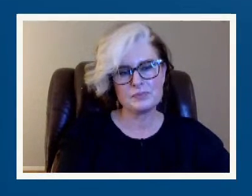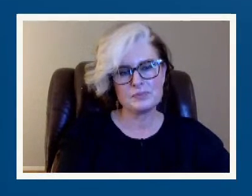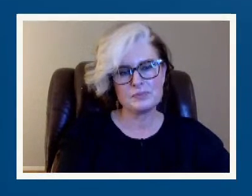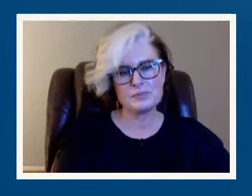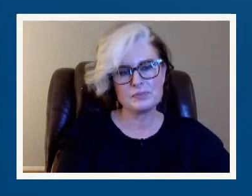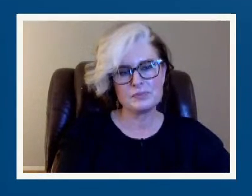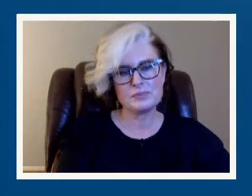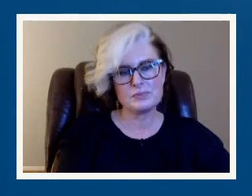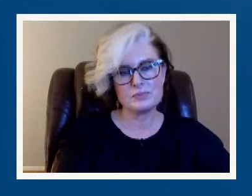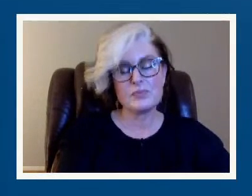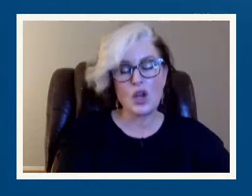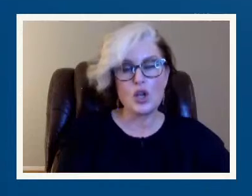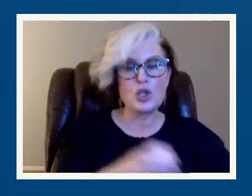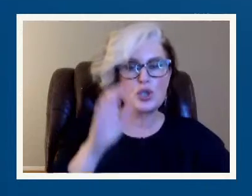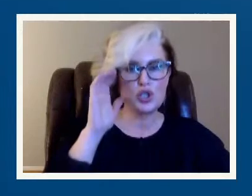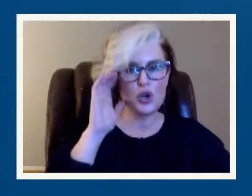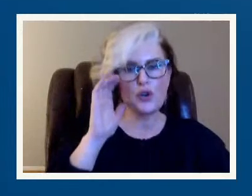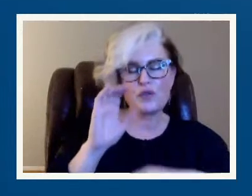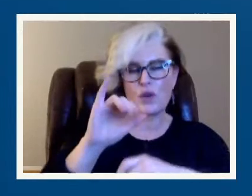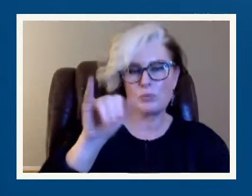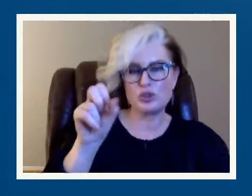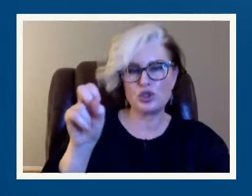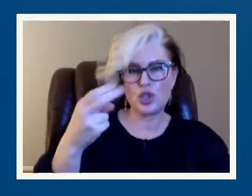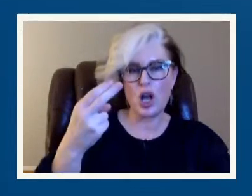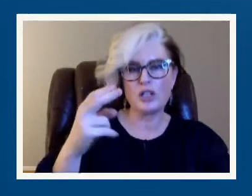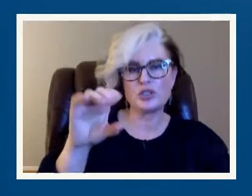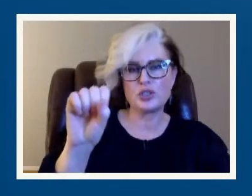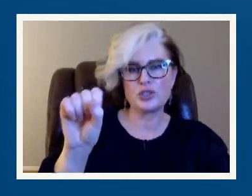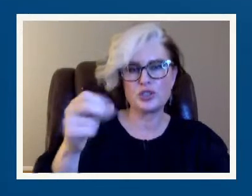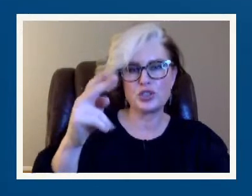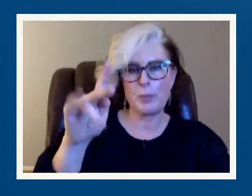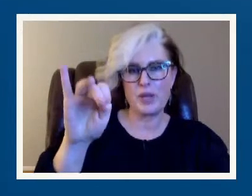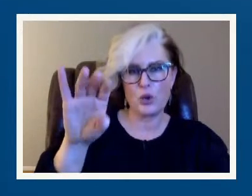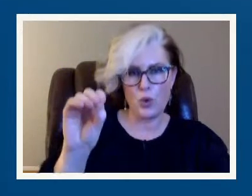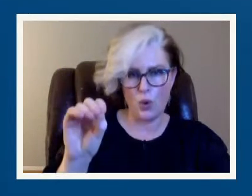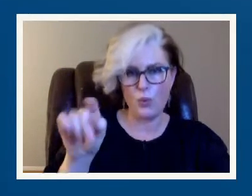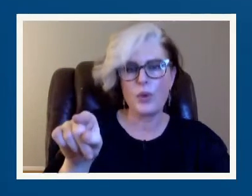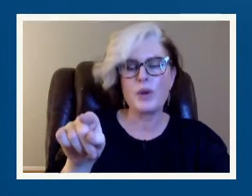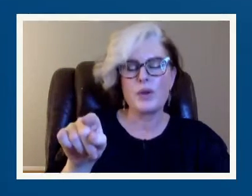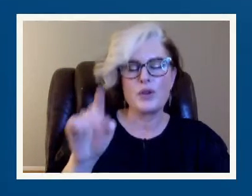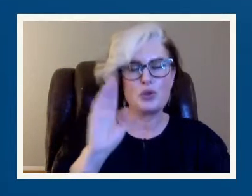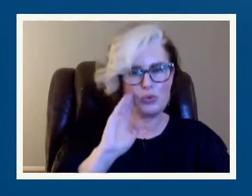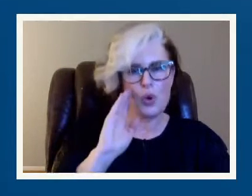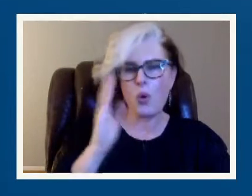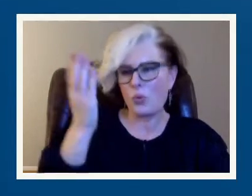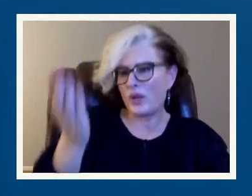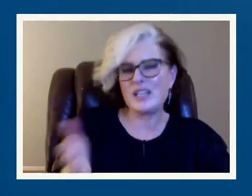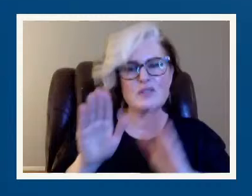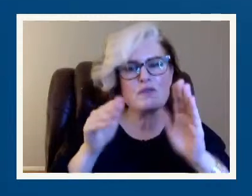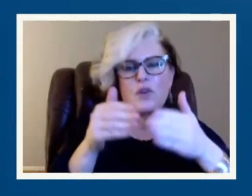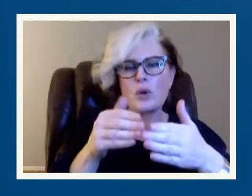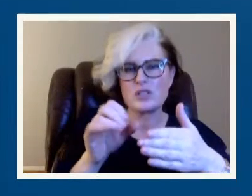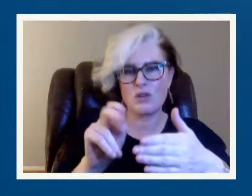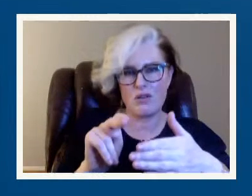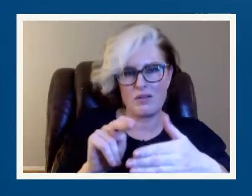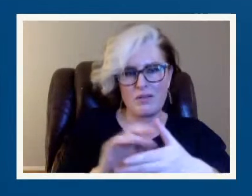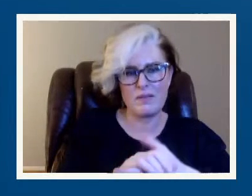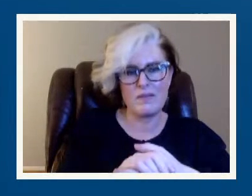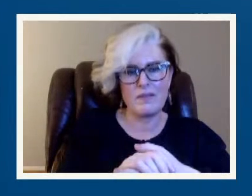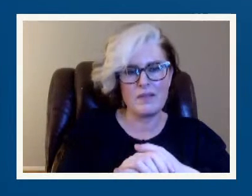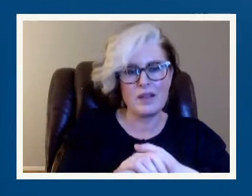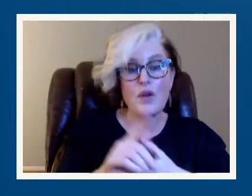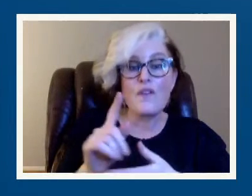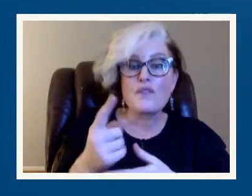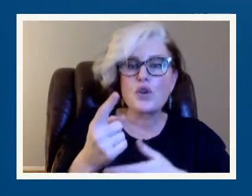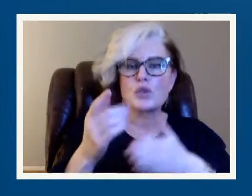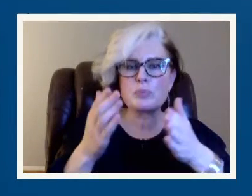You just heard from Josh Shapiro. You know what Josh is focused on. He was one of the first